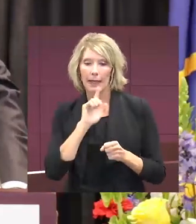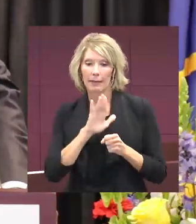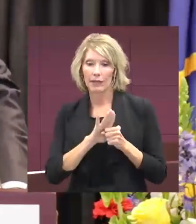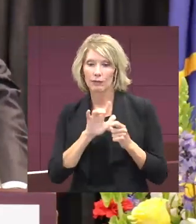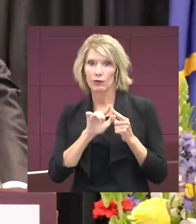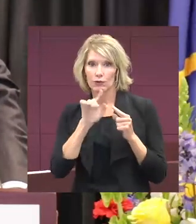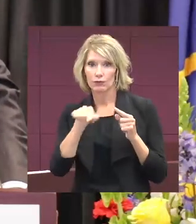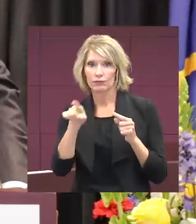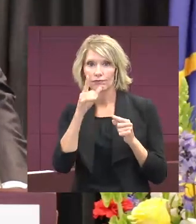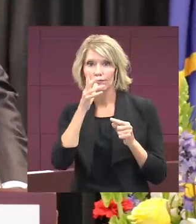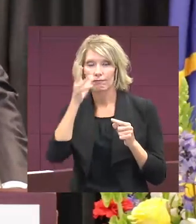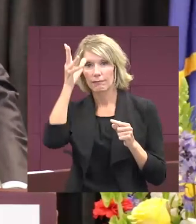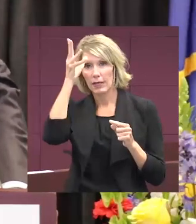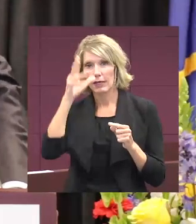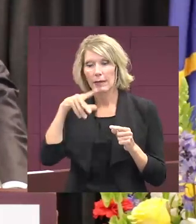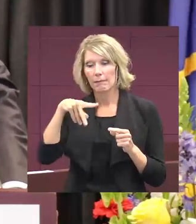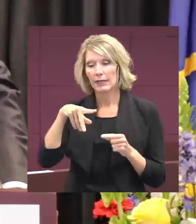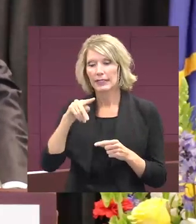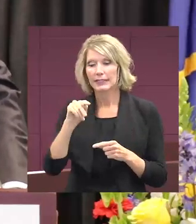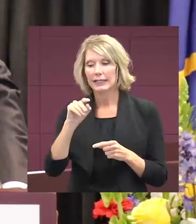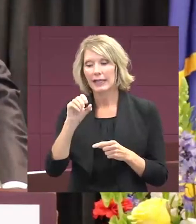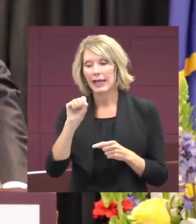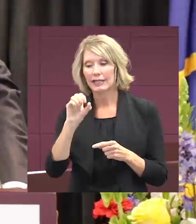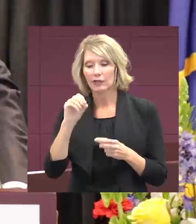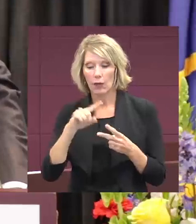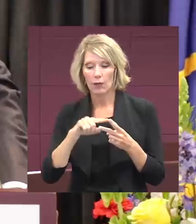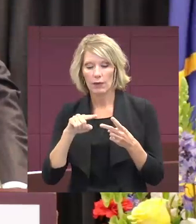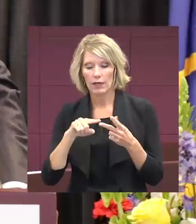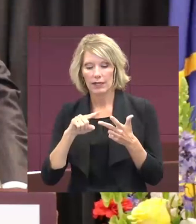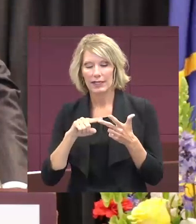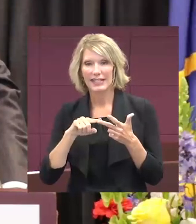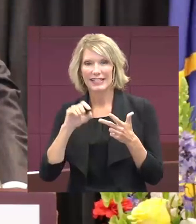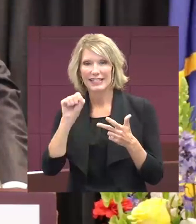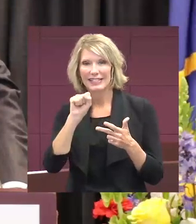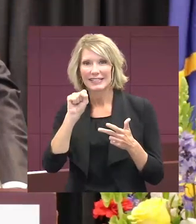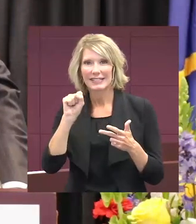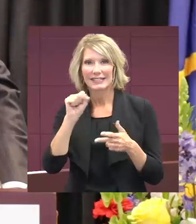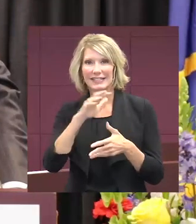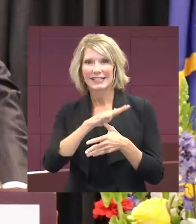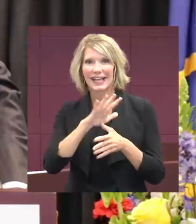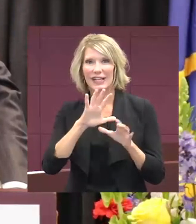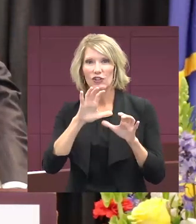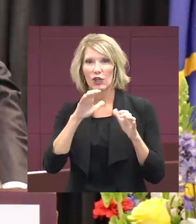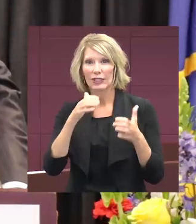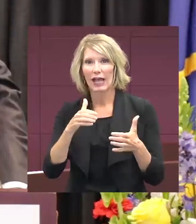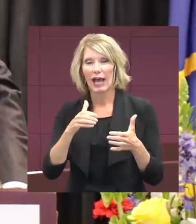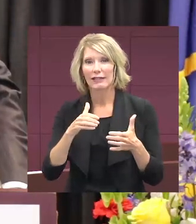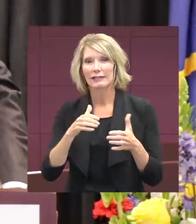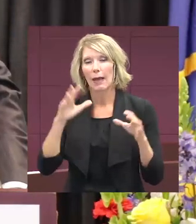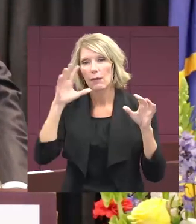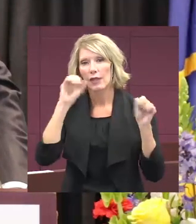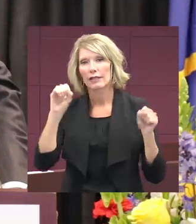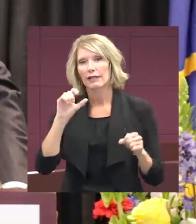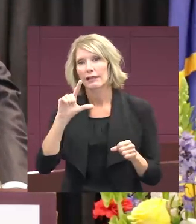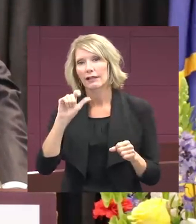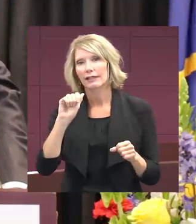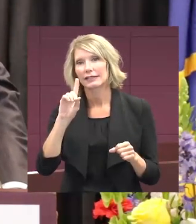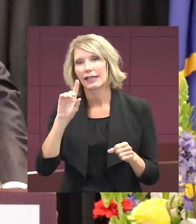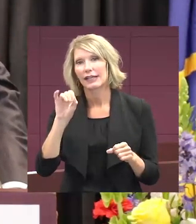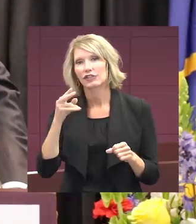parents, PTSO, senior class president, Ms. LaDeja Smith, and the other